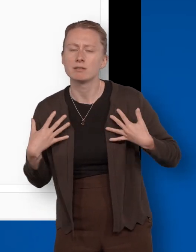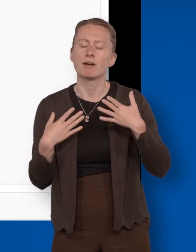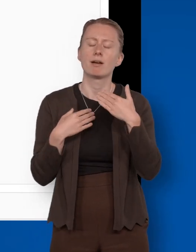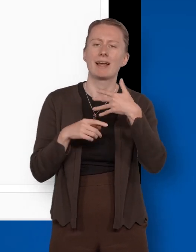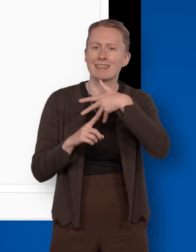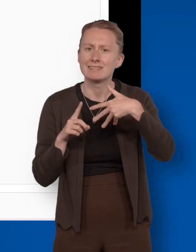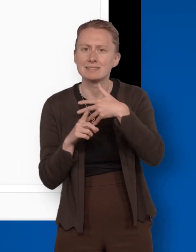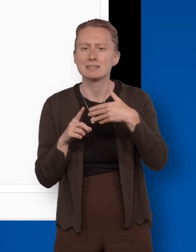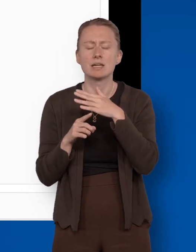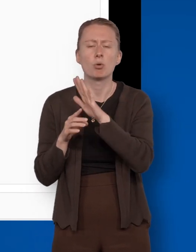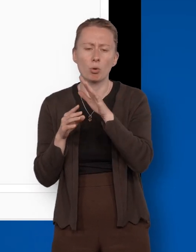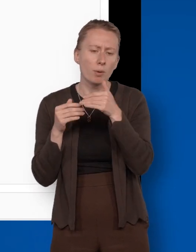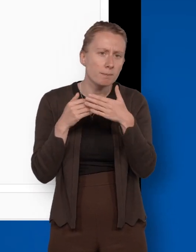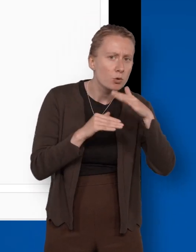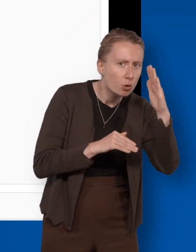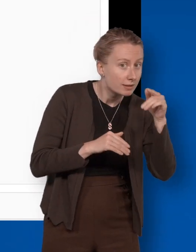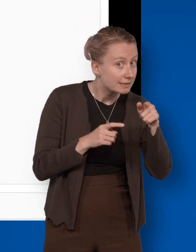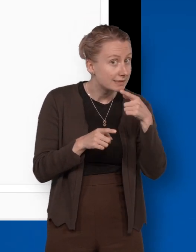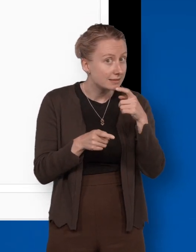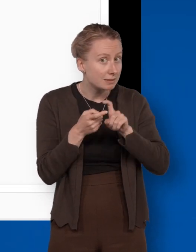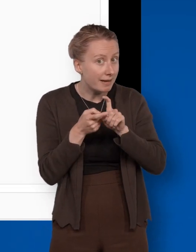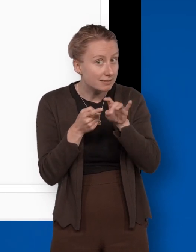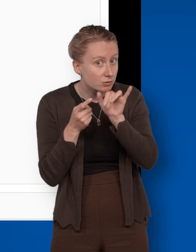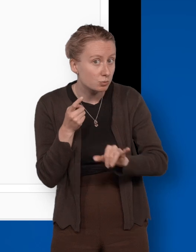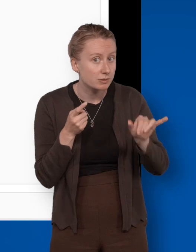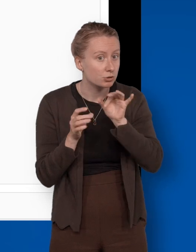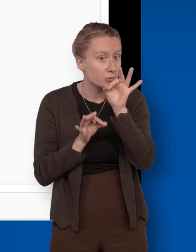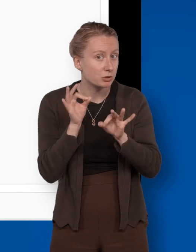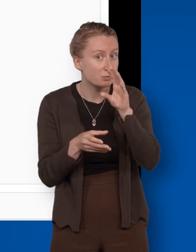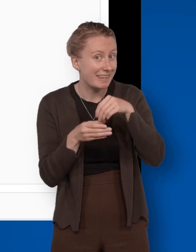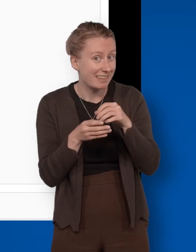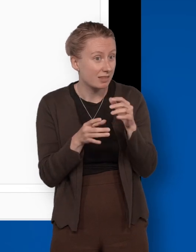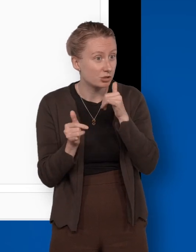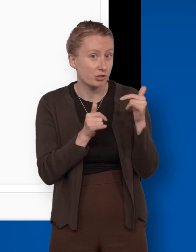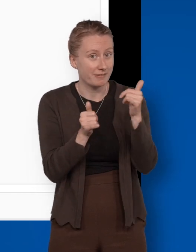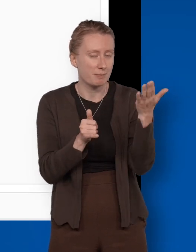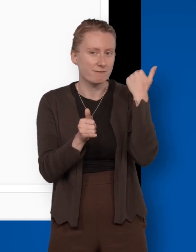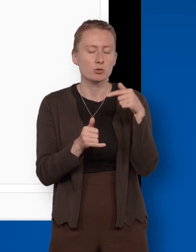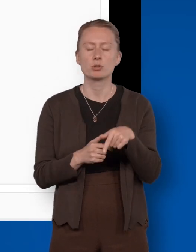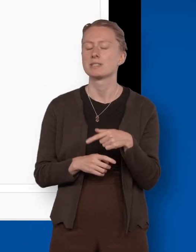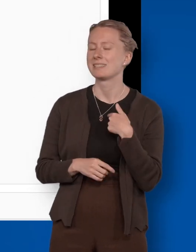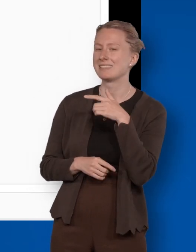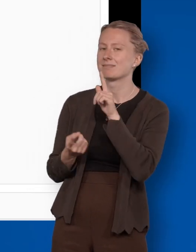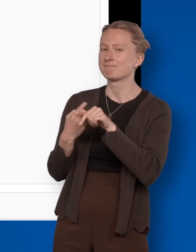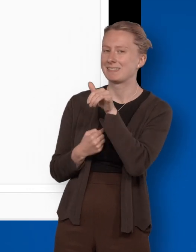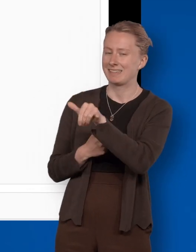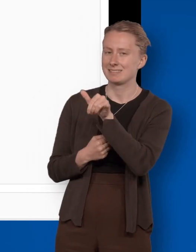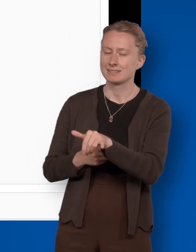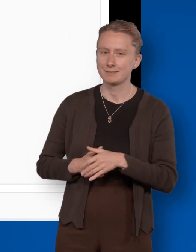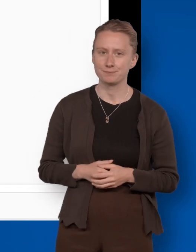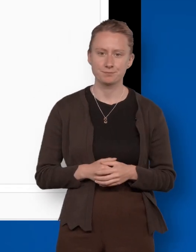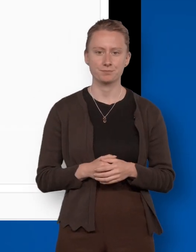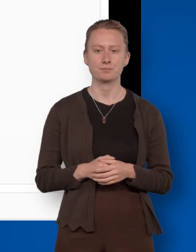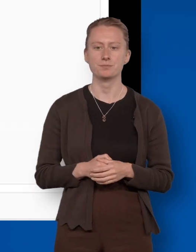that depending on what metadata questions were in the survey initially? It is, yeah, yes. I mean, basically, so you just think of this